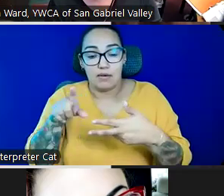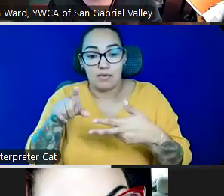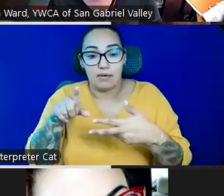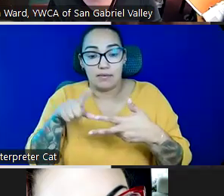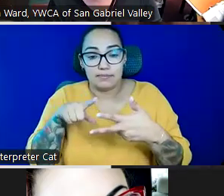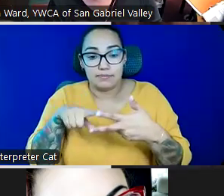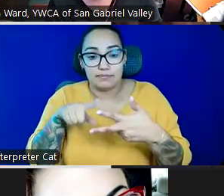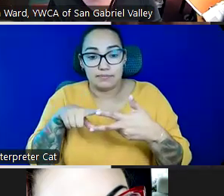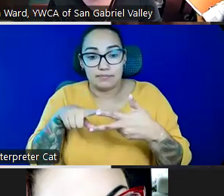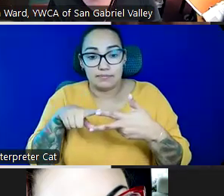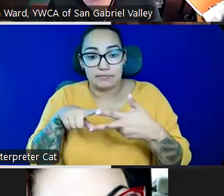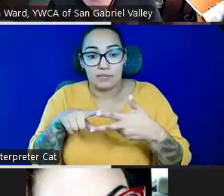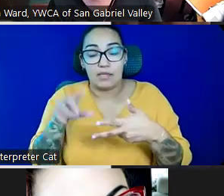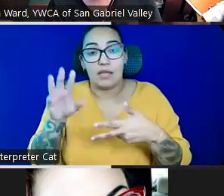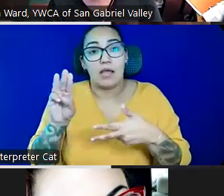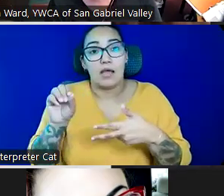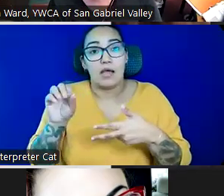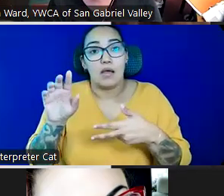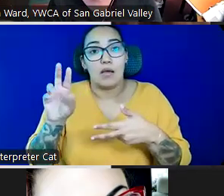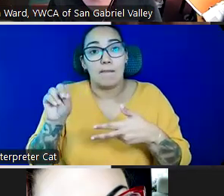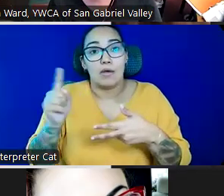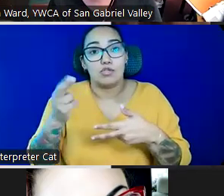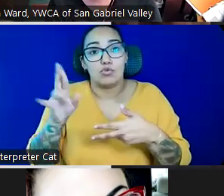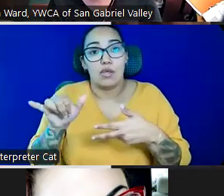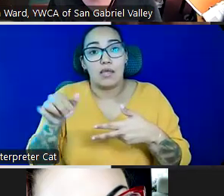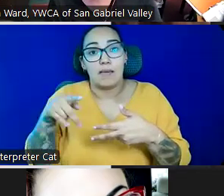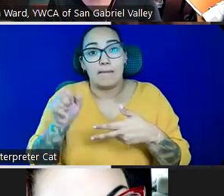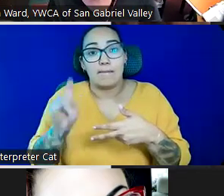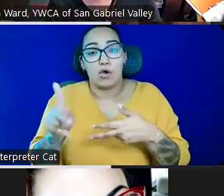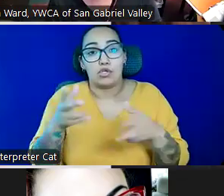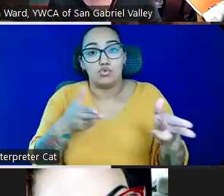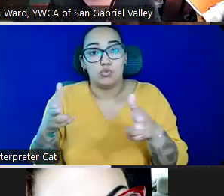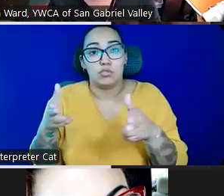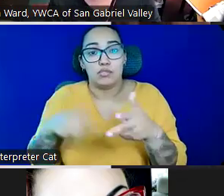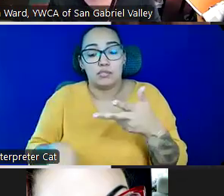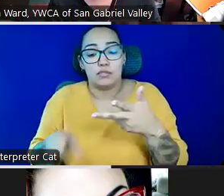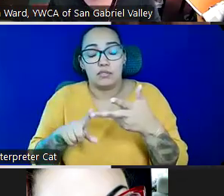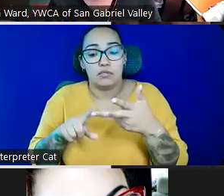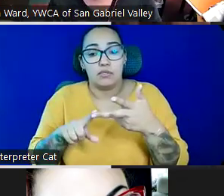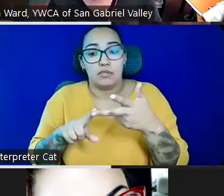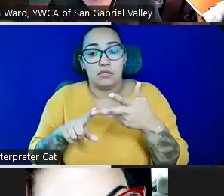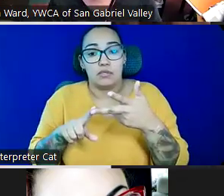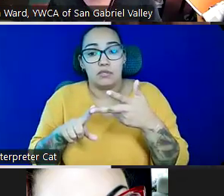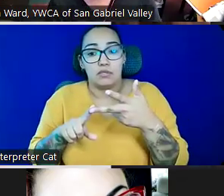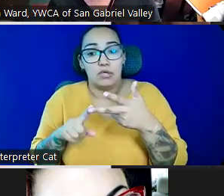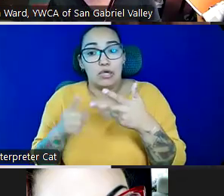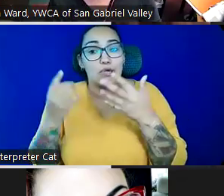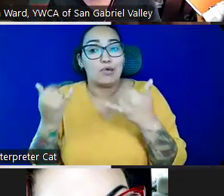have been the Monterey Park shooting. And the third one is the one that we're